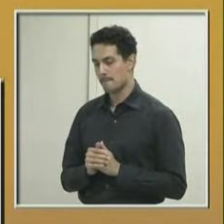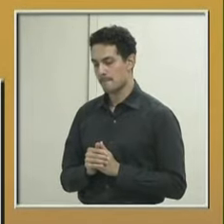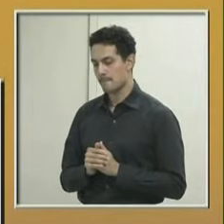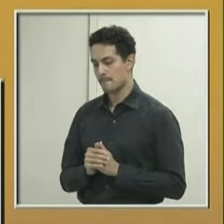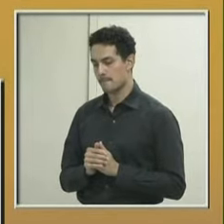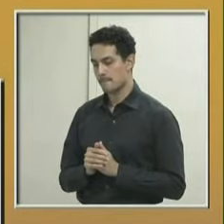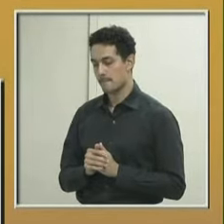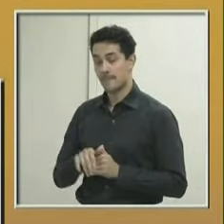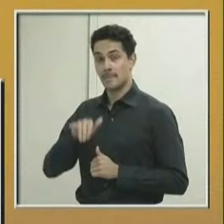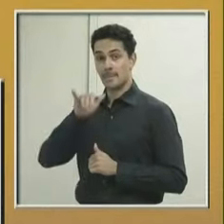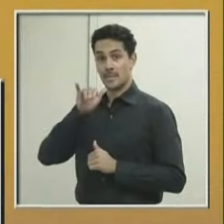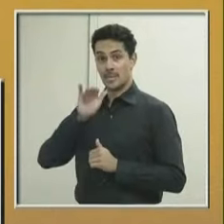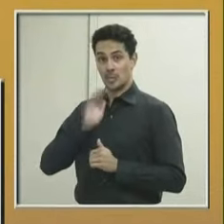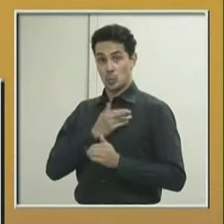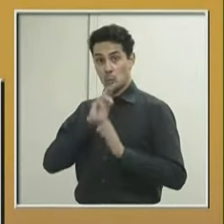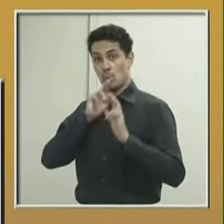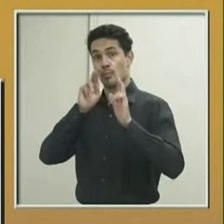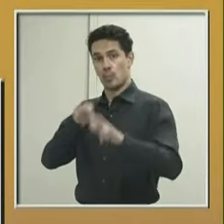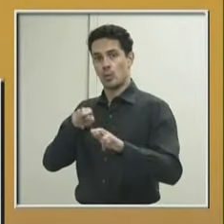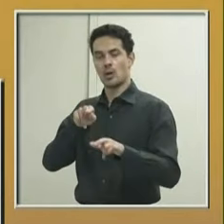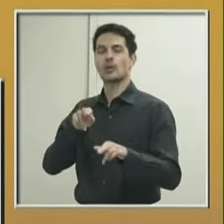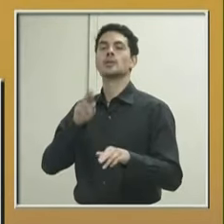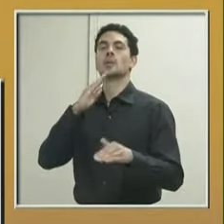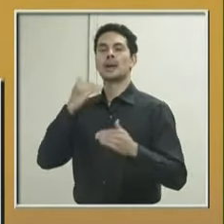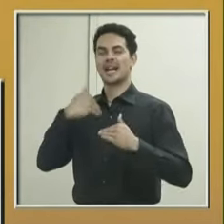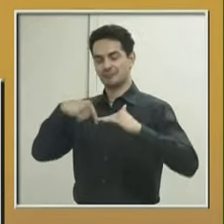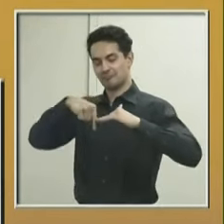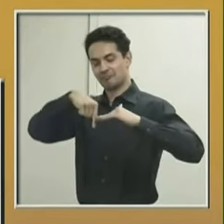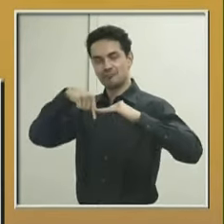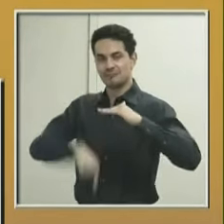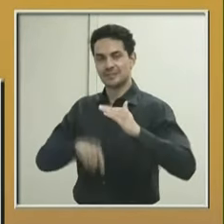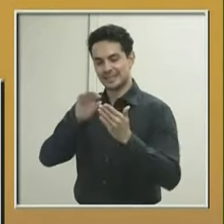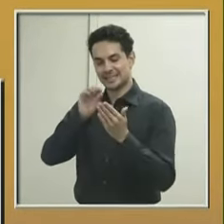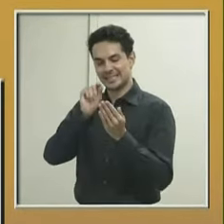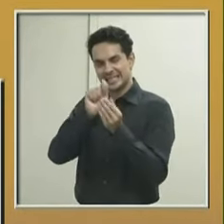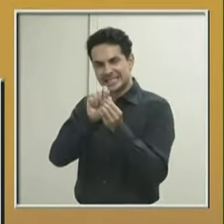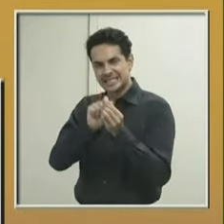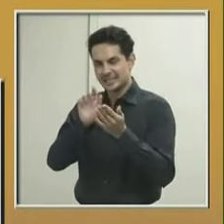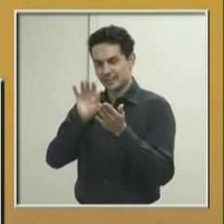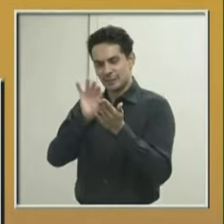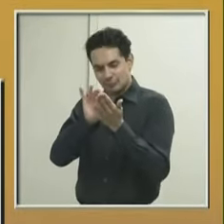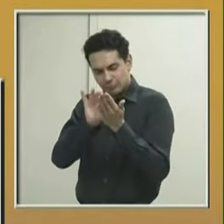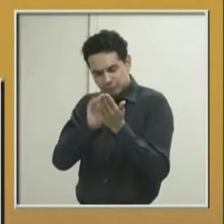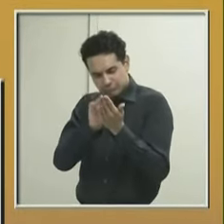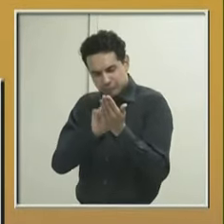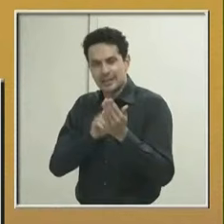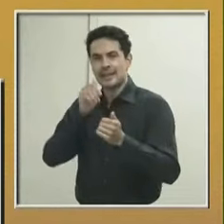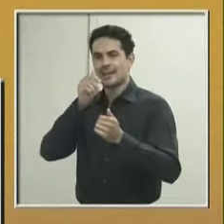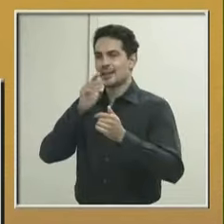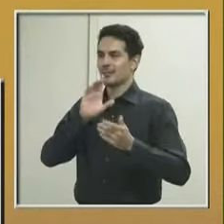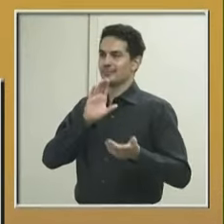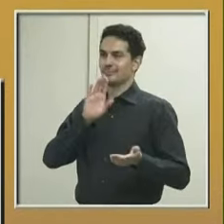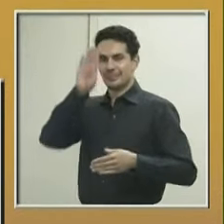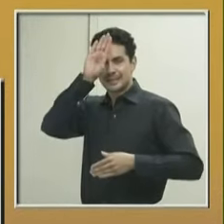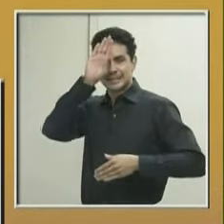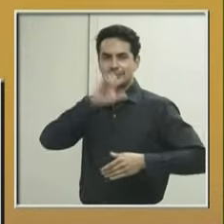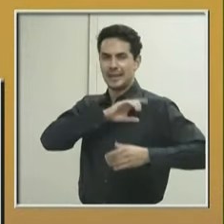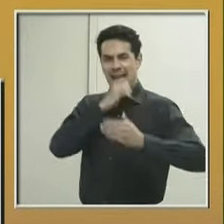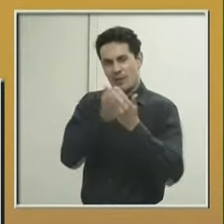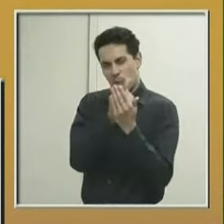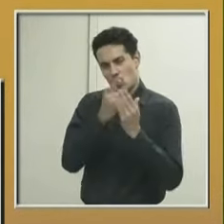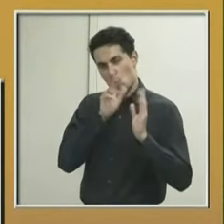in the report, you will find detailed accounting of the fire department and every resource that responded, and that